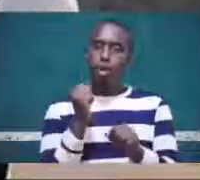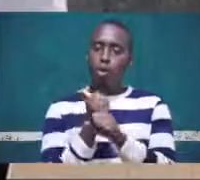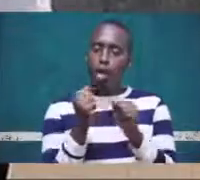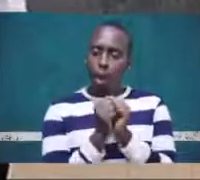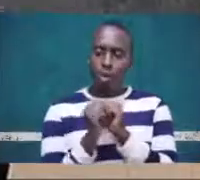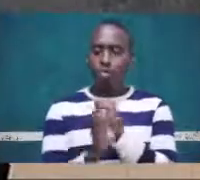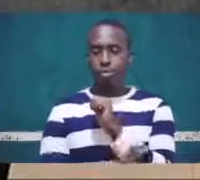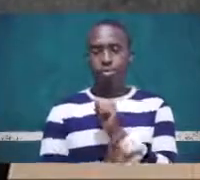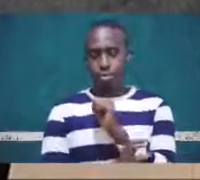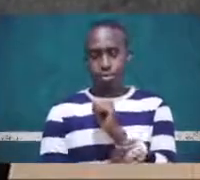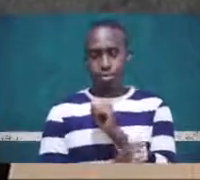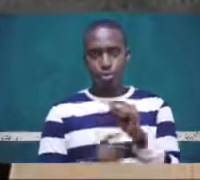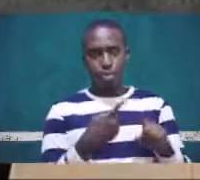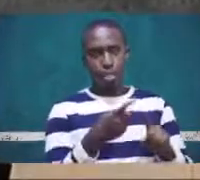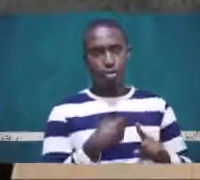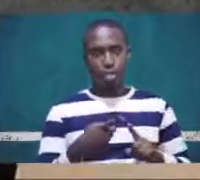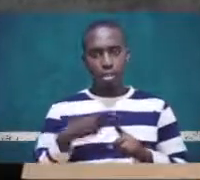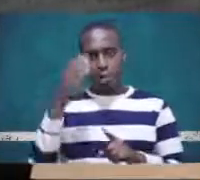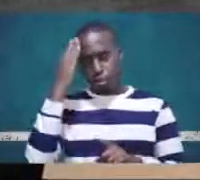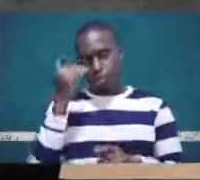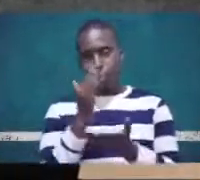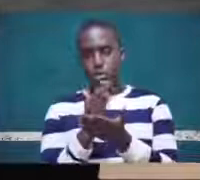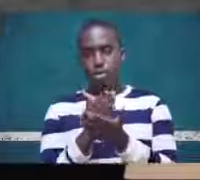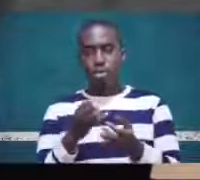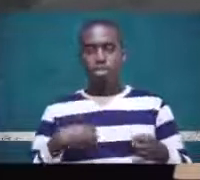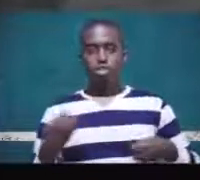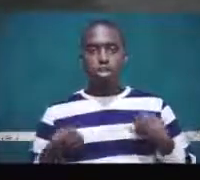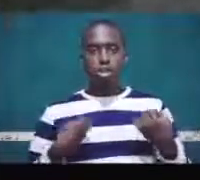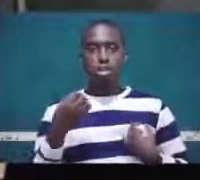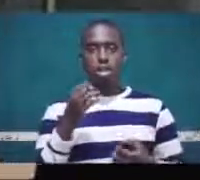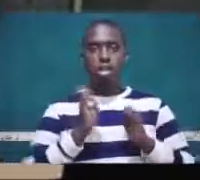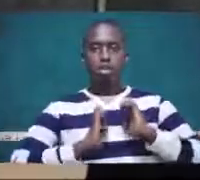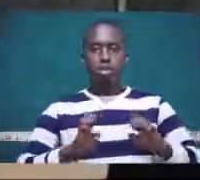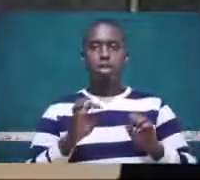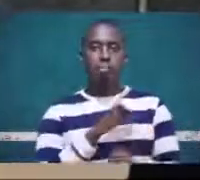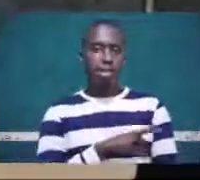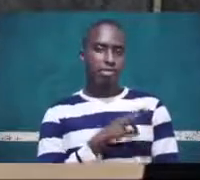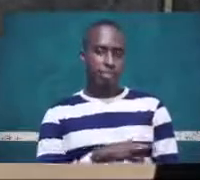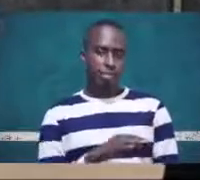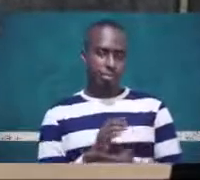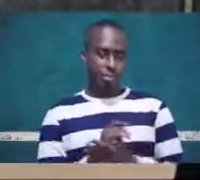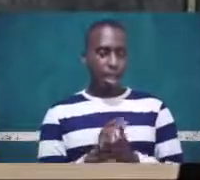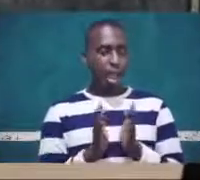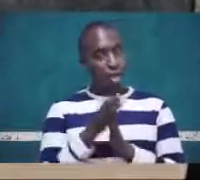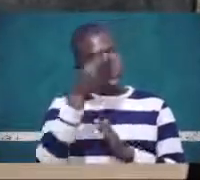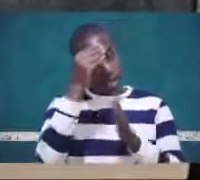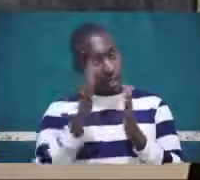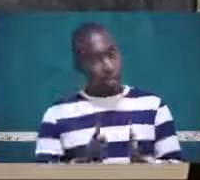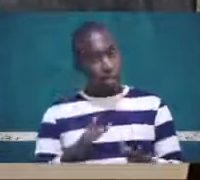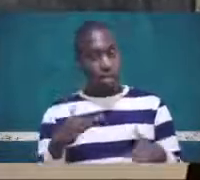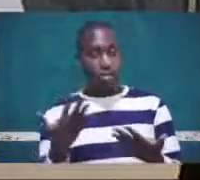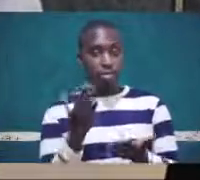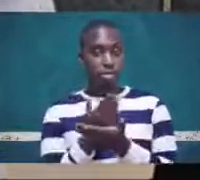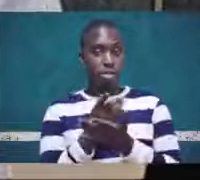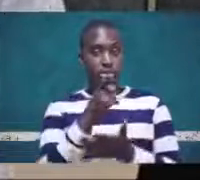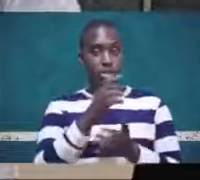several countries in order to trade together for the sake of enjoying economic benefits. And learners, what are those